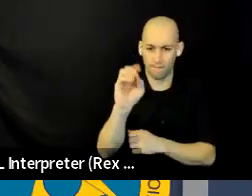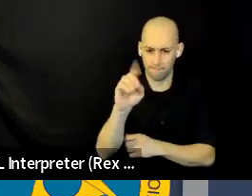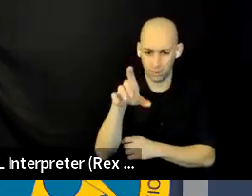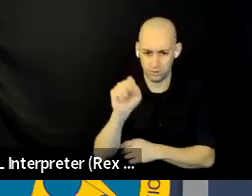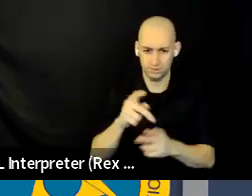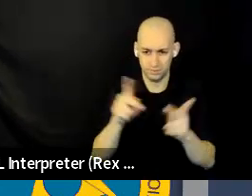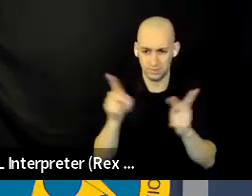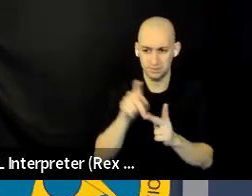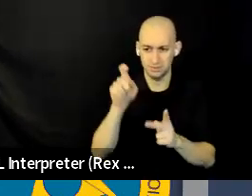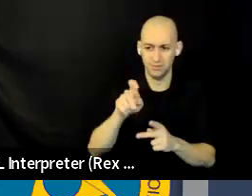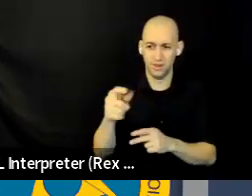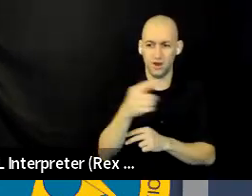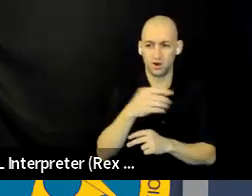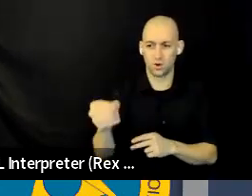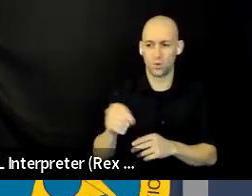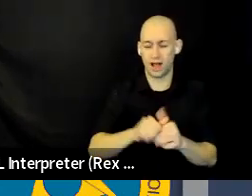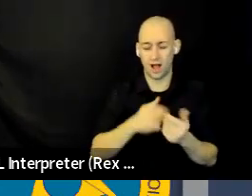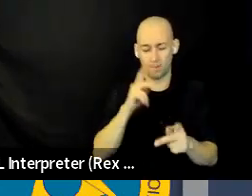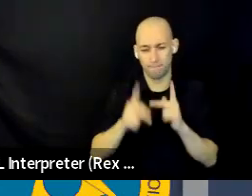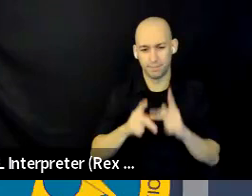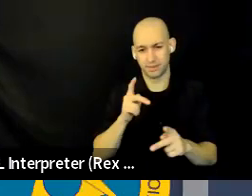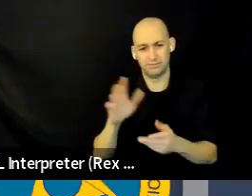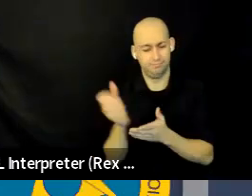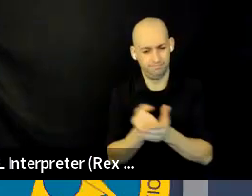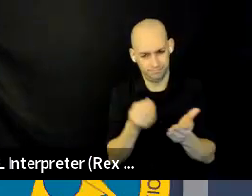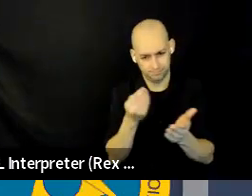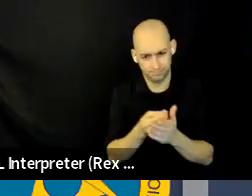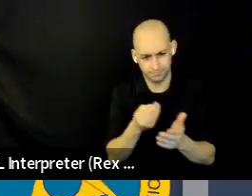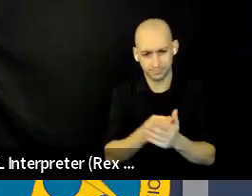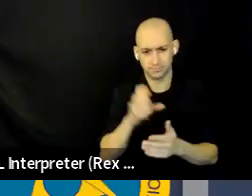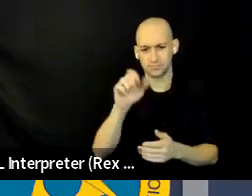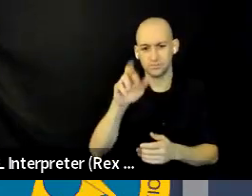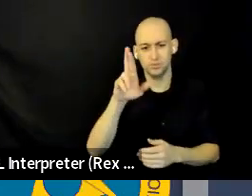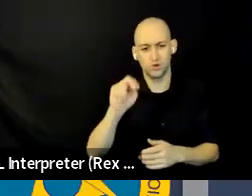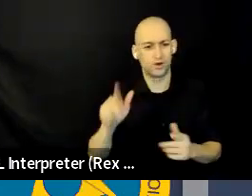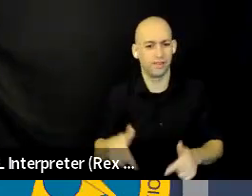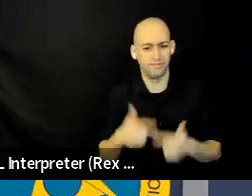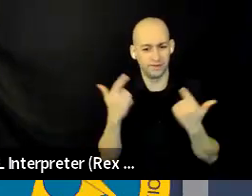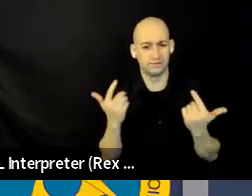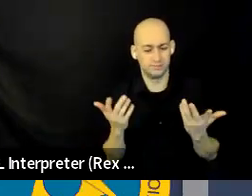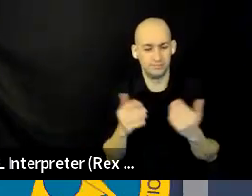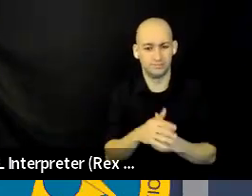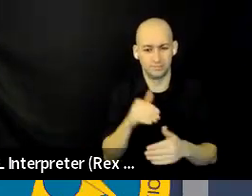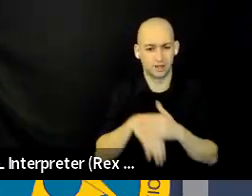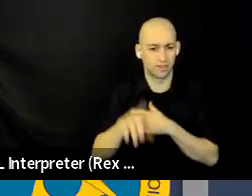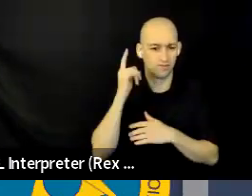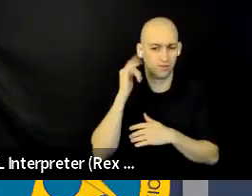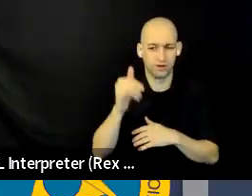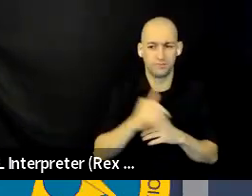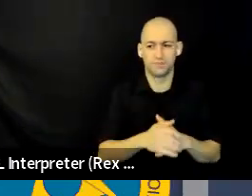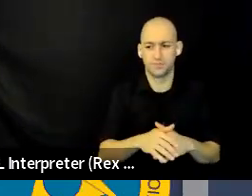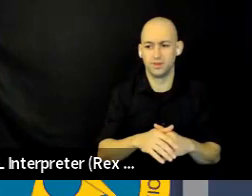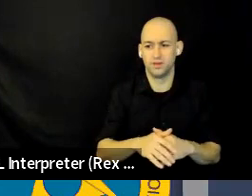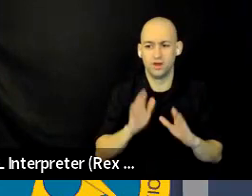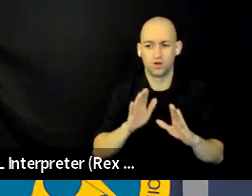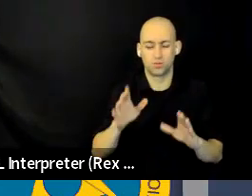how people can actually earn a living in California? Yeah, excellent question. And what I would